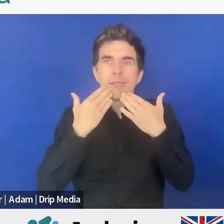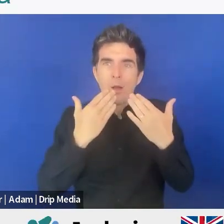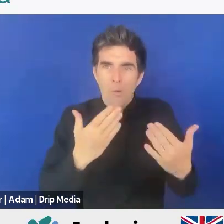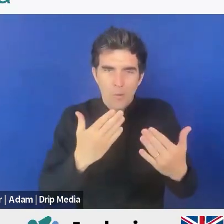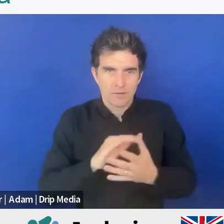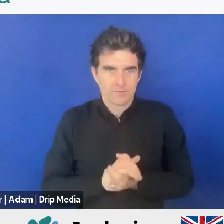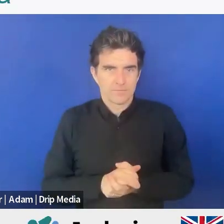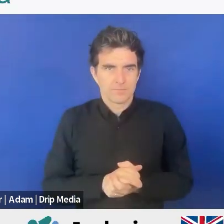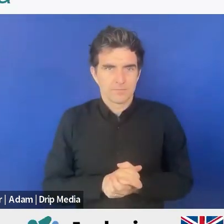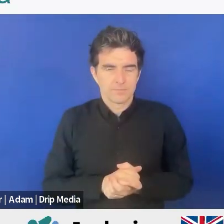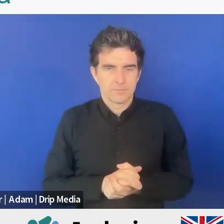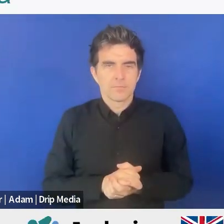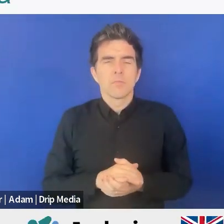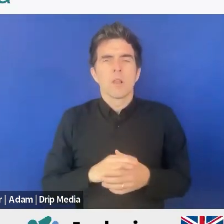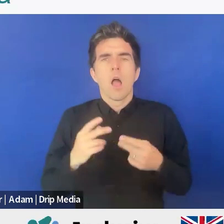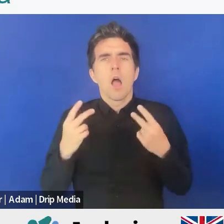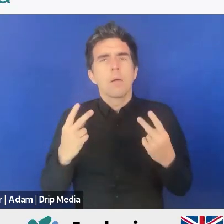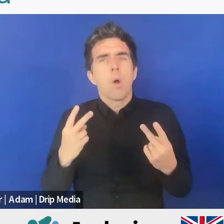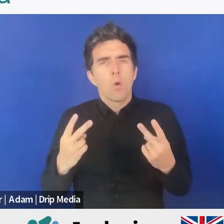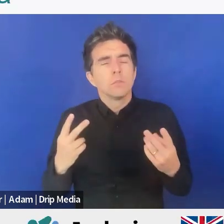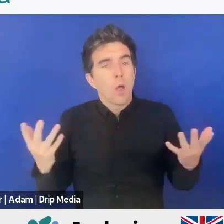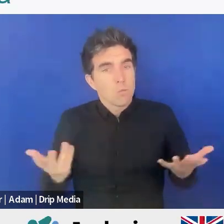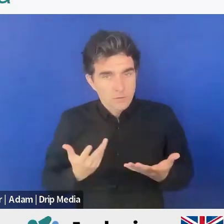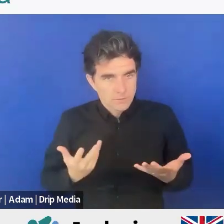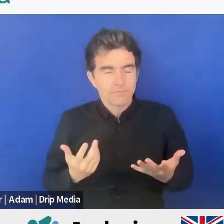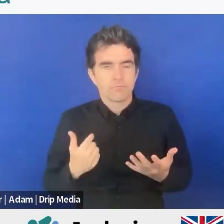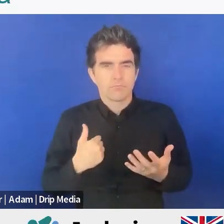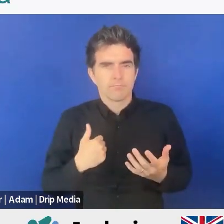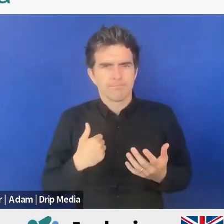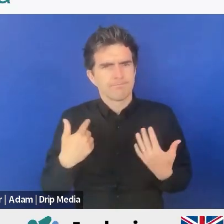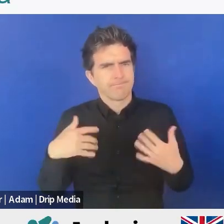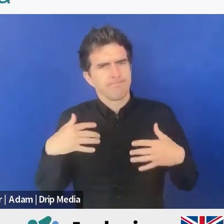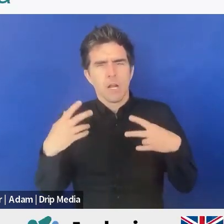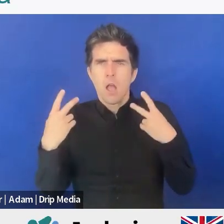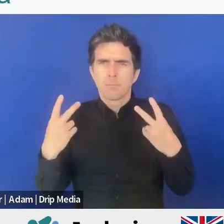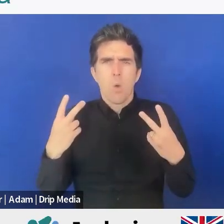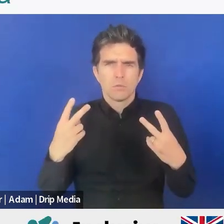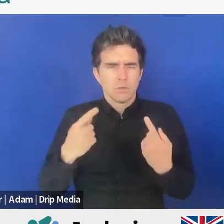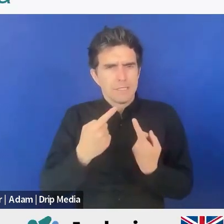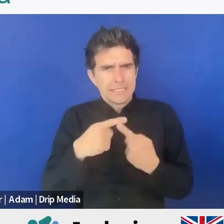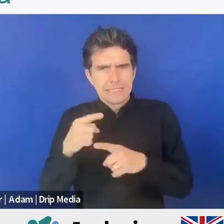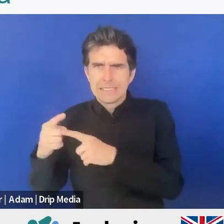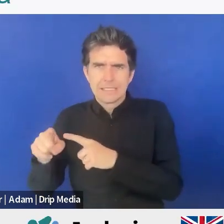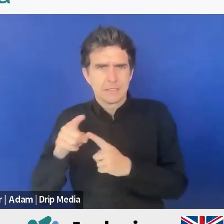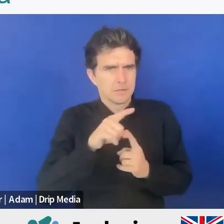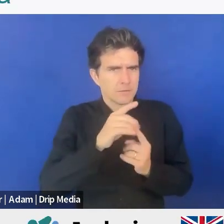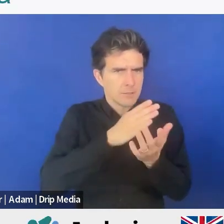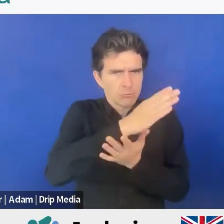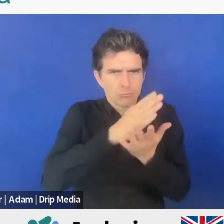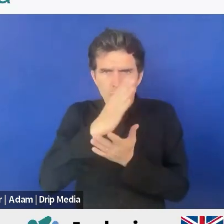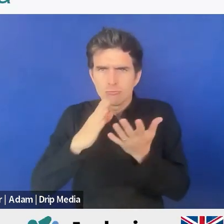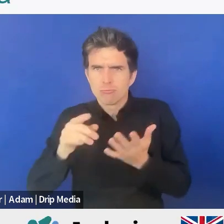the importance of so many sectors involvement, whether it's individualized or whether it's